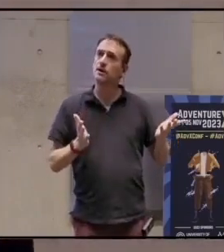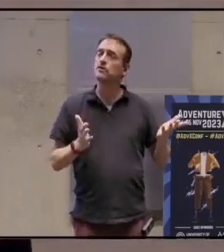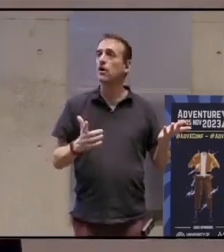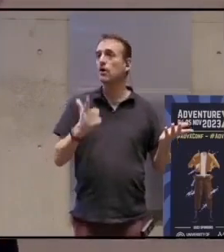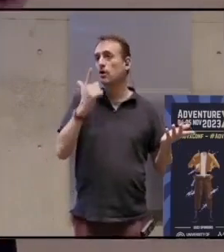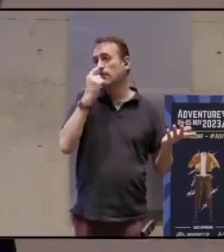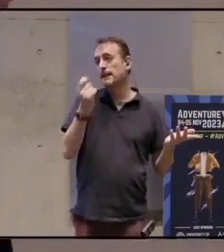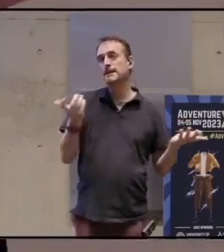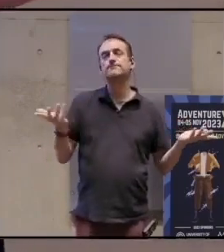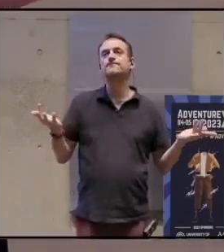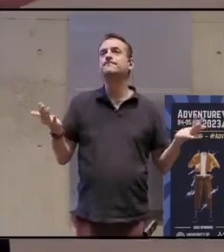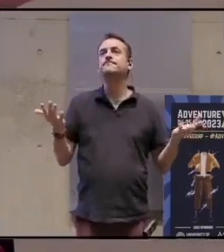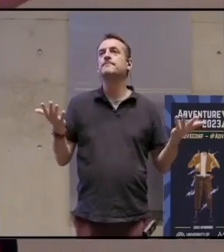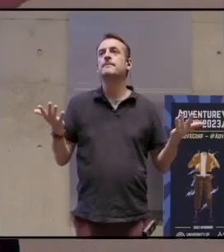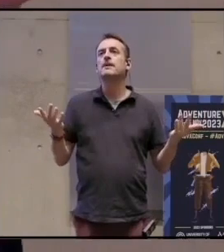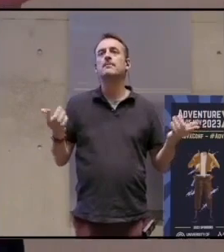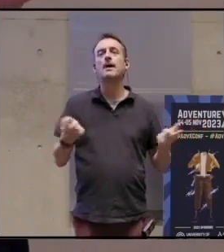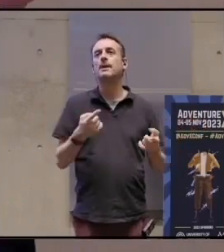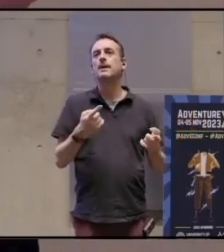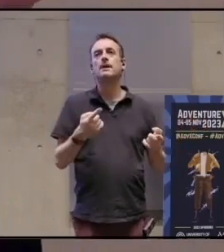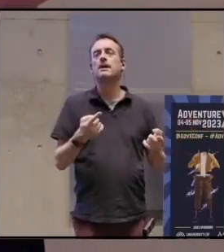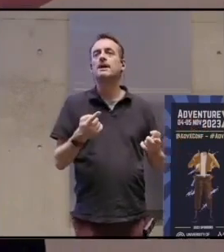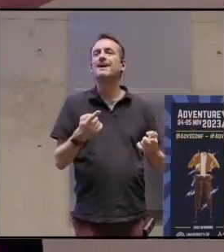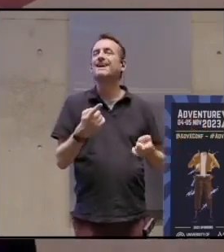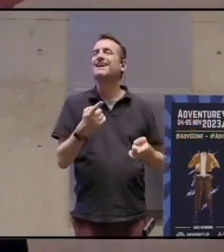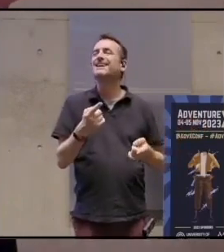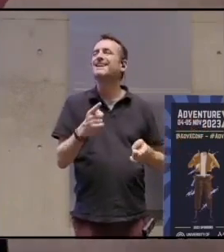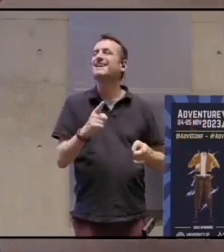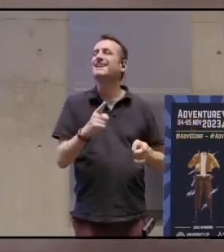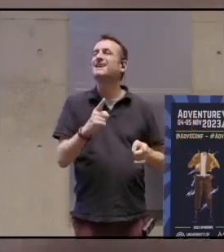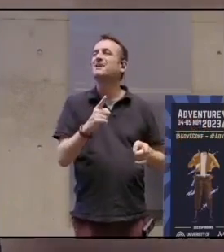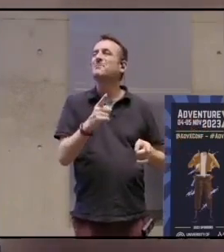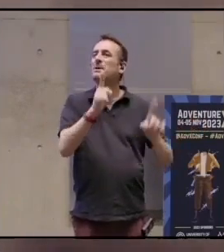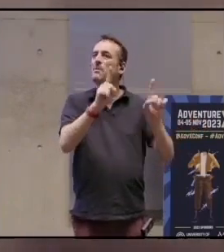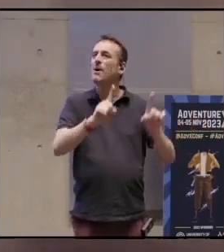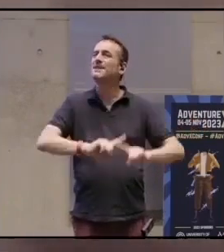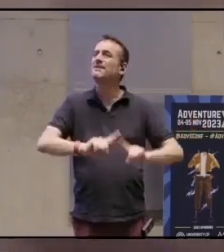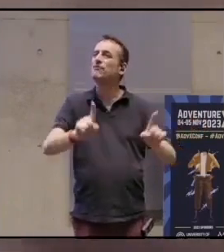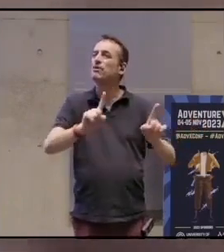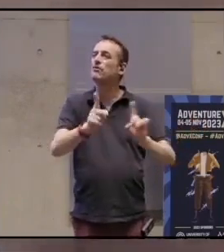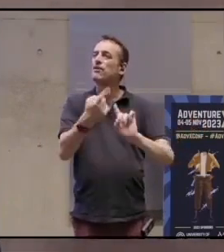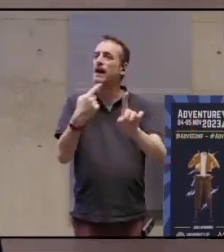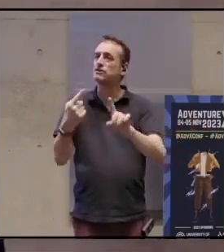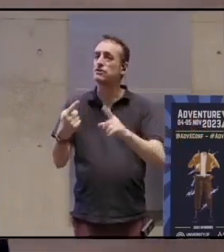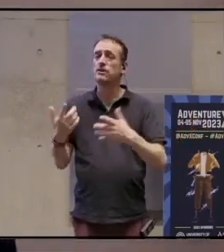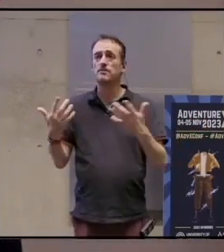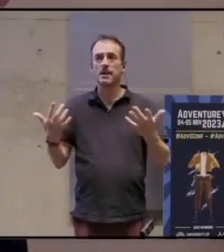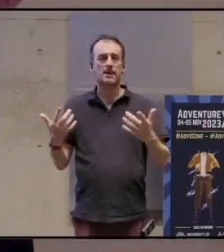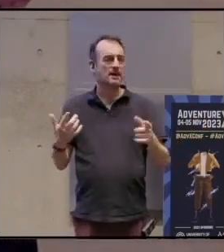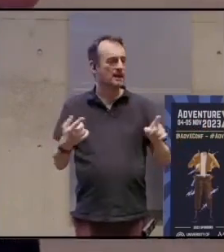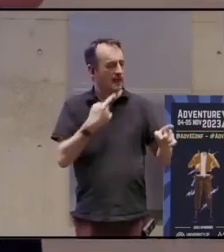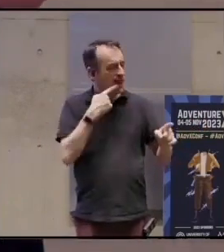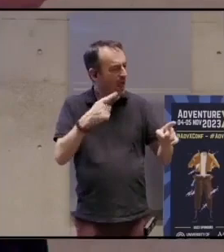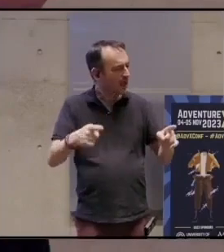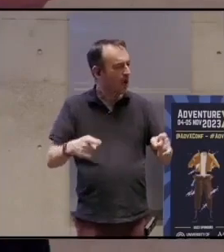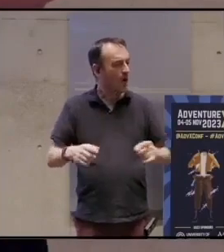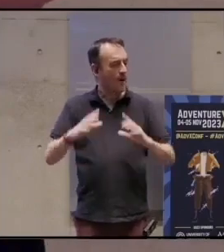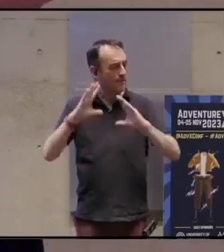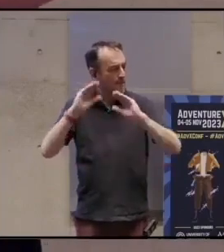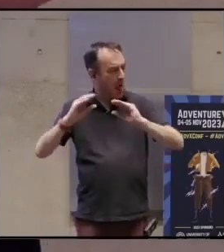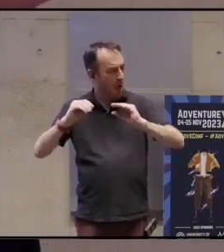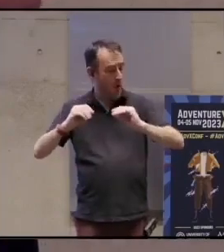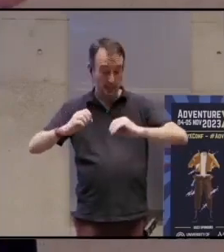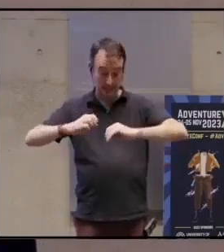let's say it like there's a big spider on your pillow that you've just spotted, or say this like you are on a ski slope on the top of a mountain at